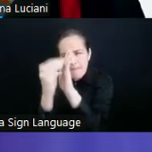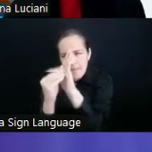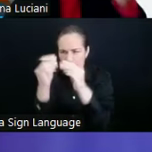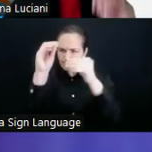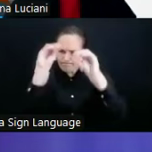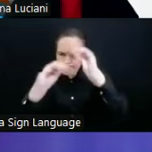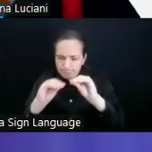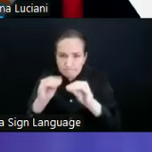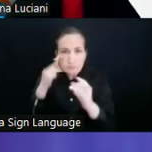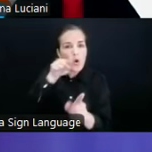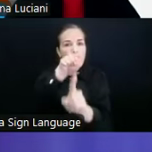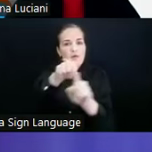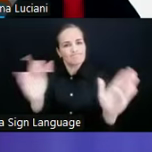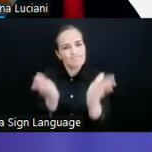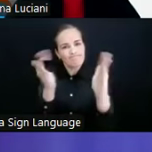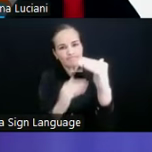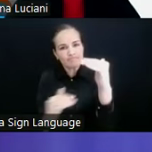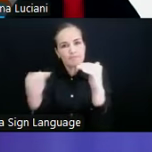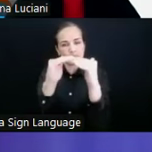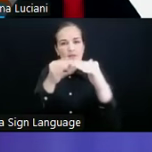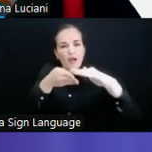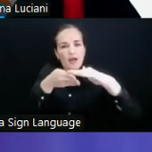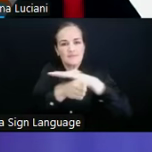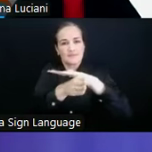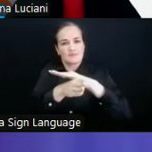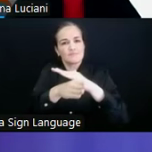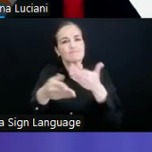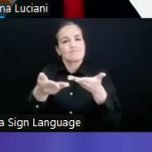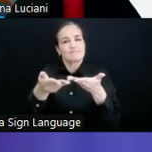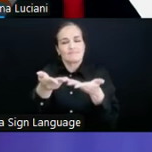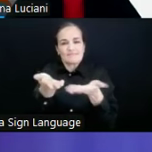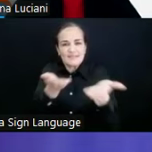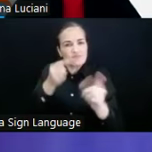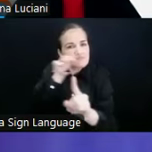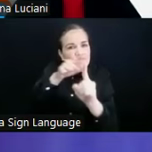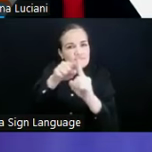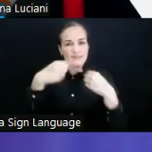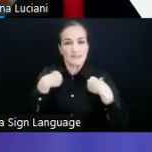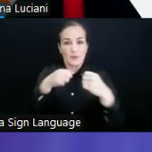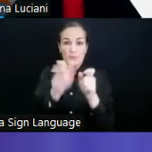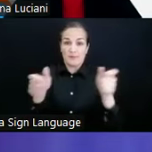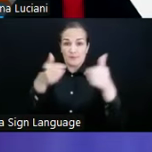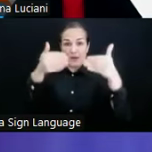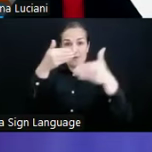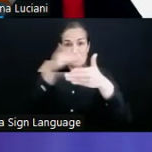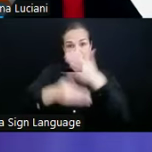technical tools that strengthen equity in access to